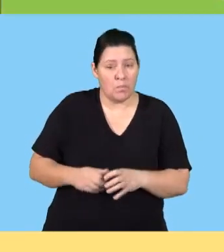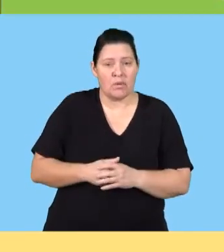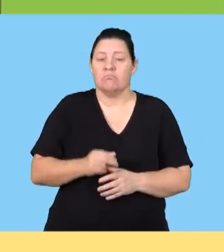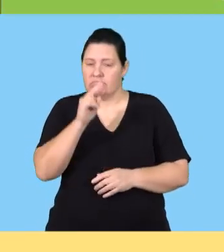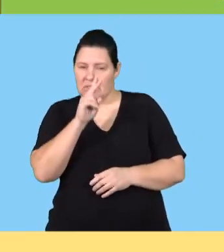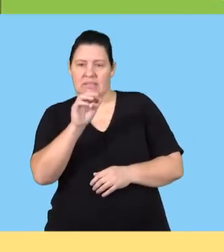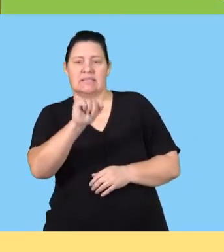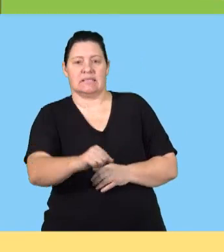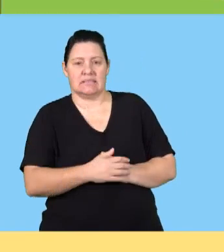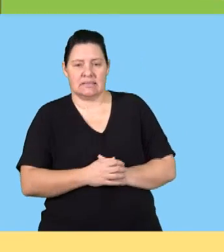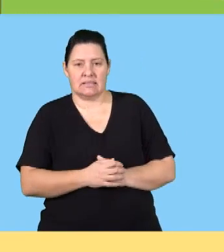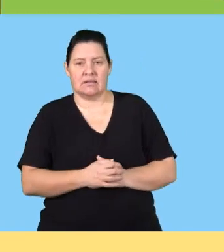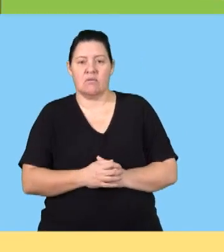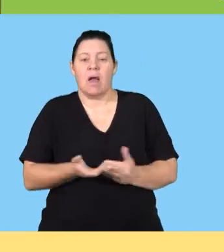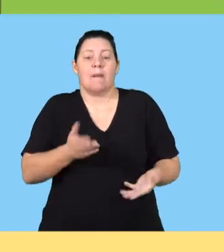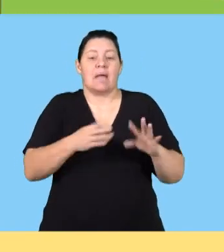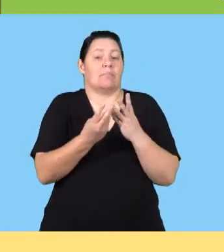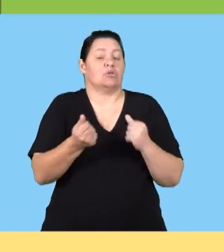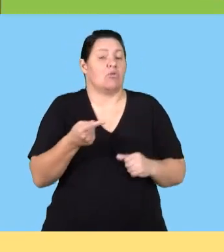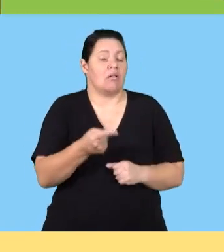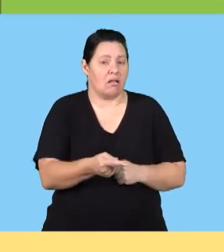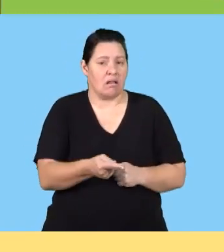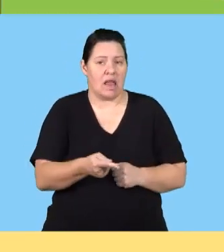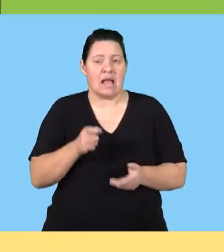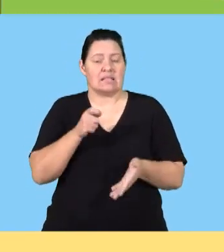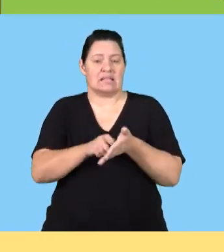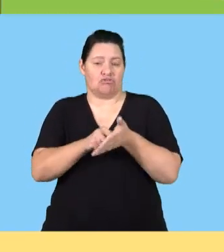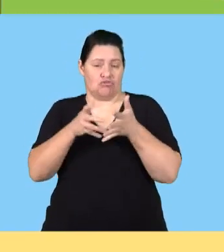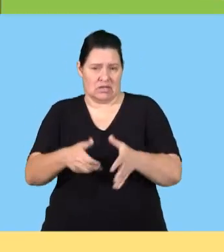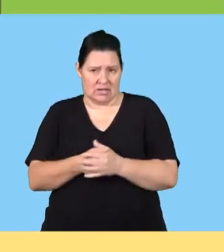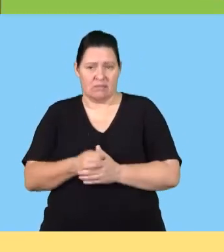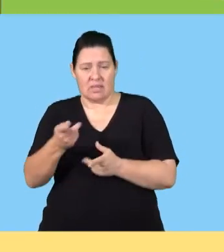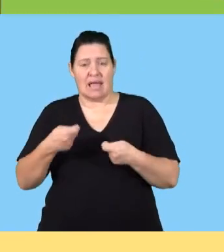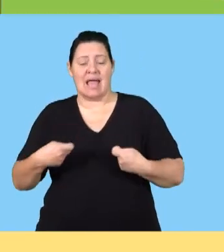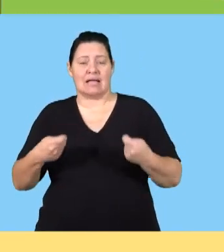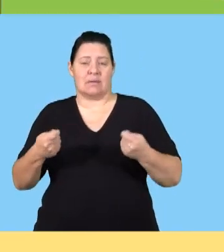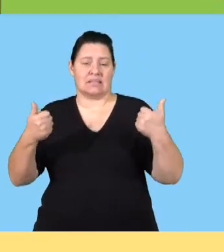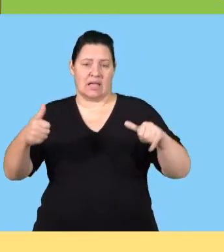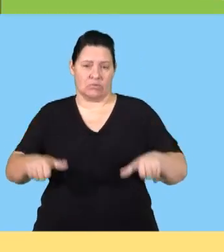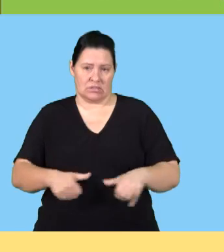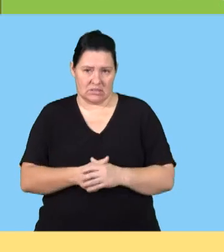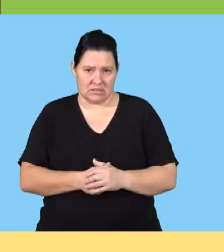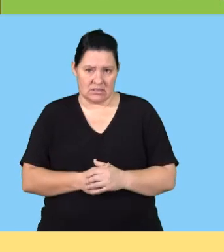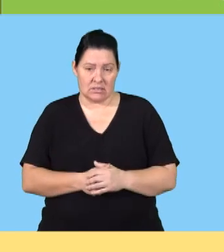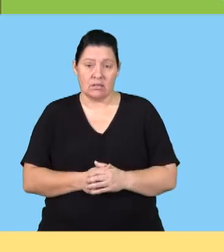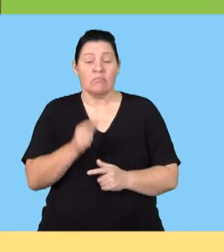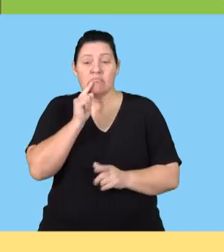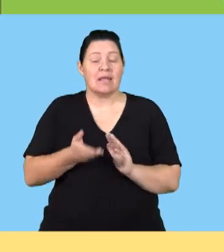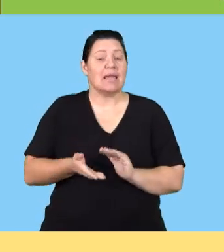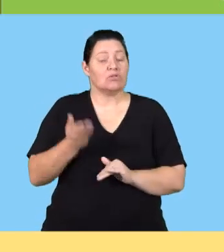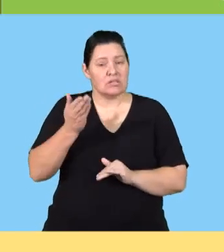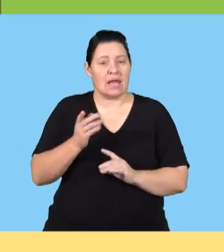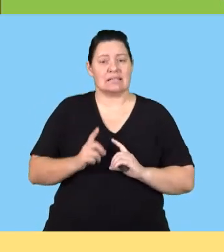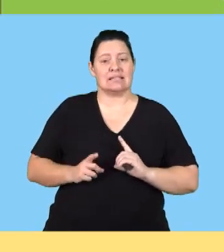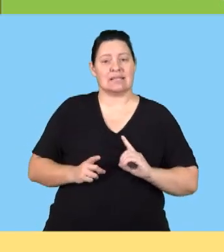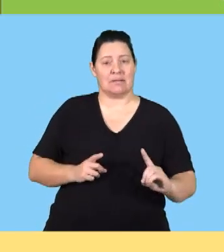see. Yes, I still have my packing materials and my stationery. These are expense accounts. So it increases